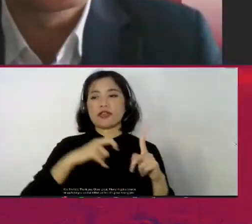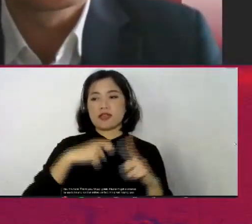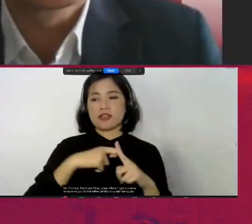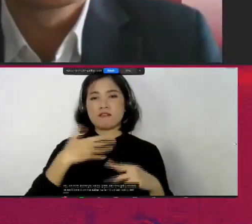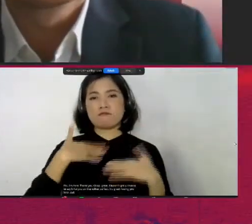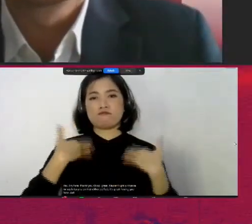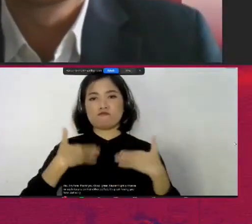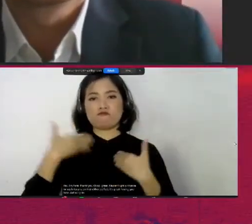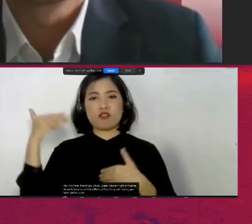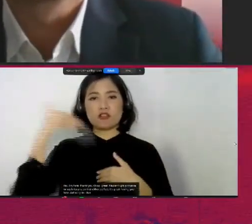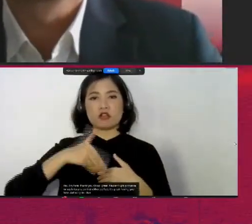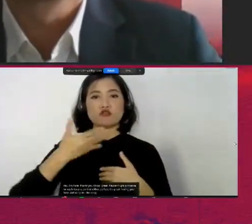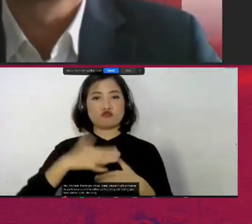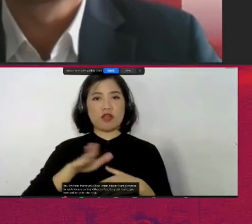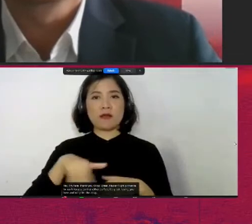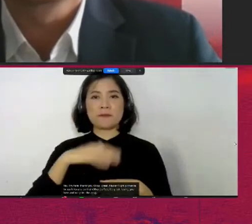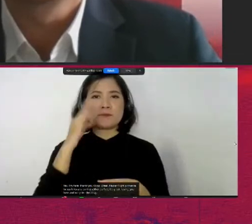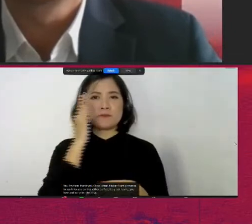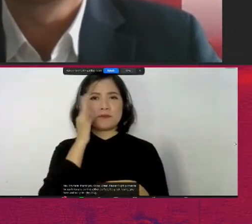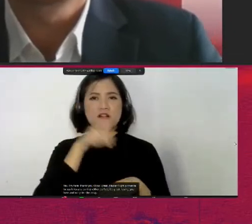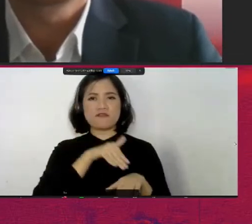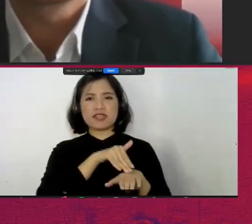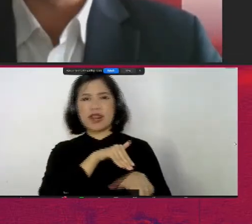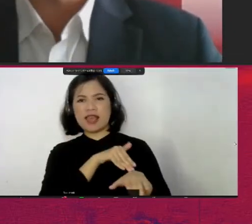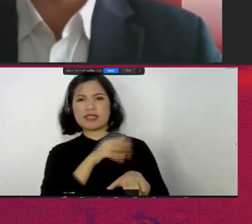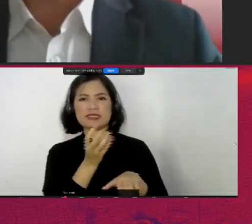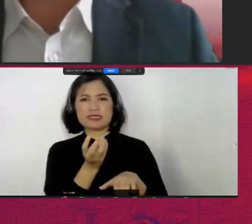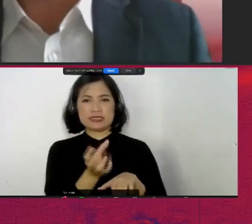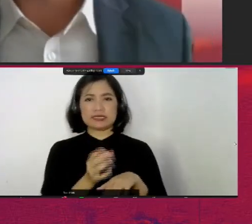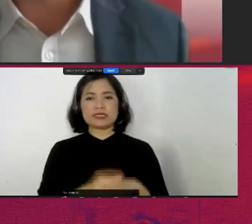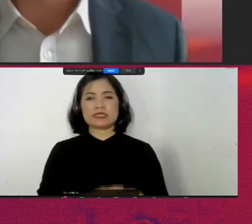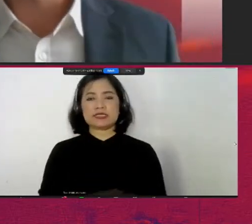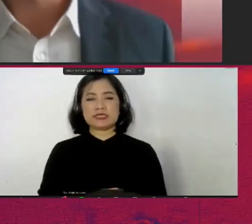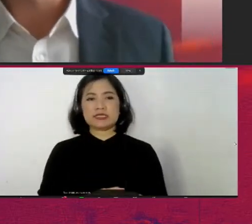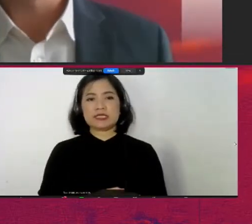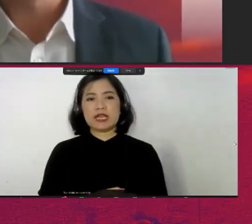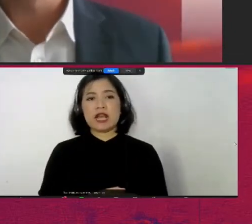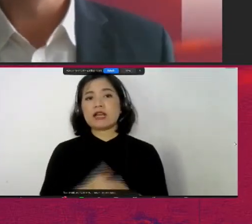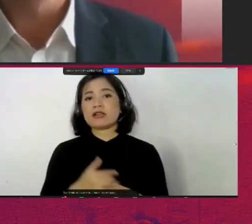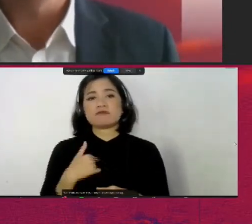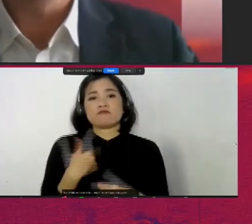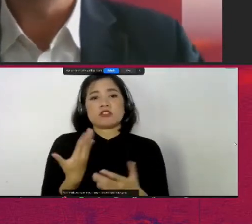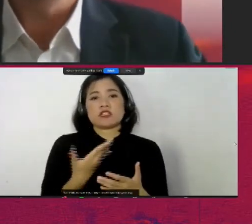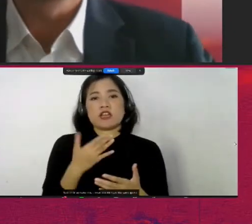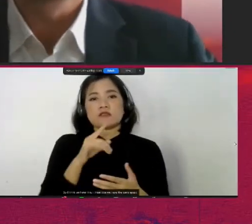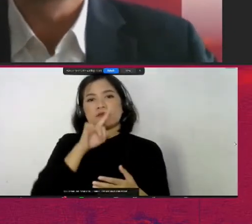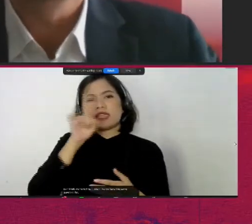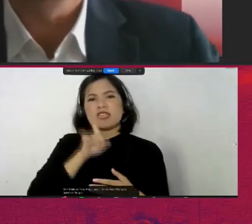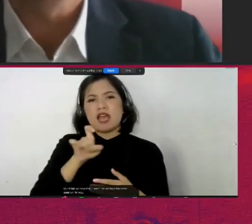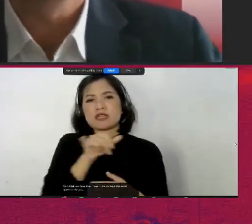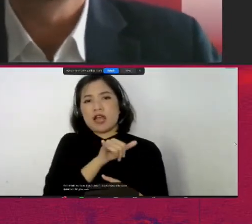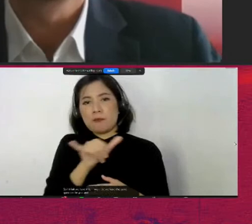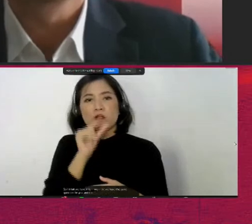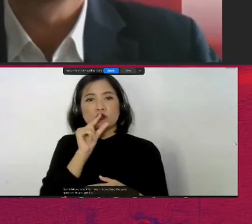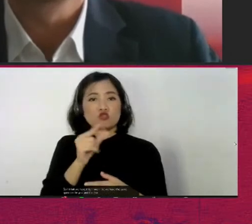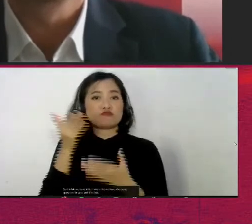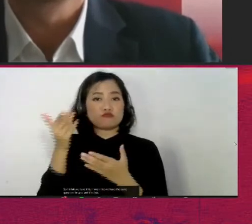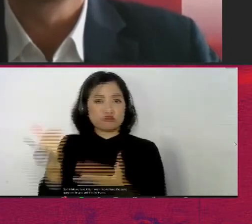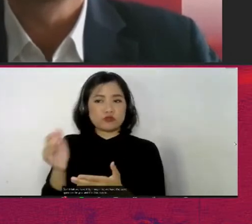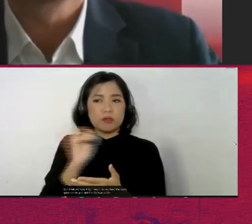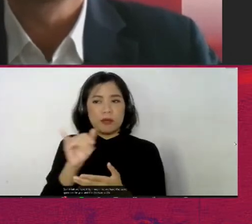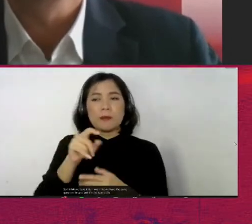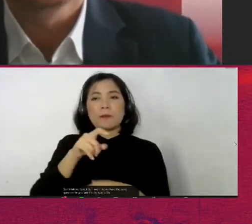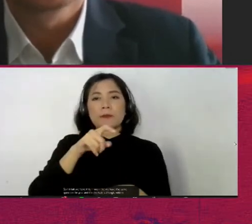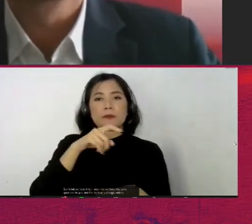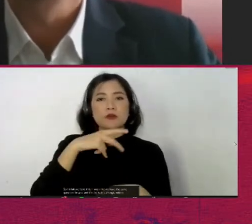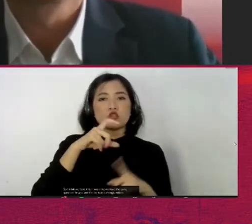sorry for the delay. So I think we have this. we have the same question for you and for Dr. Herizo, which